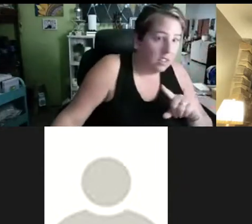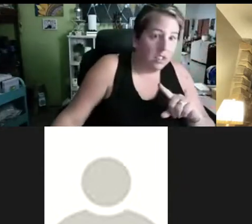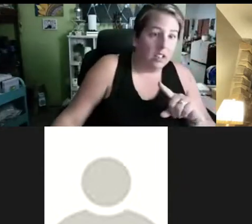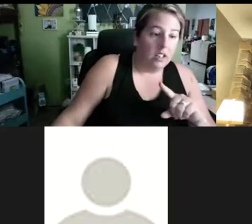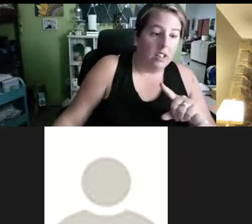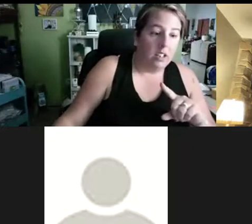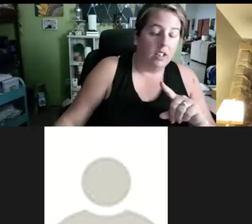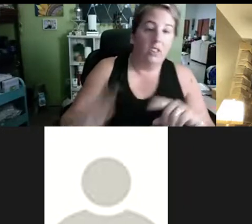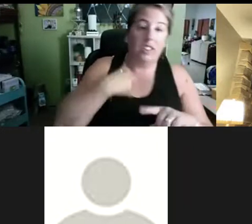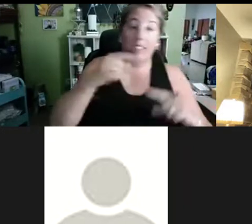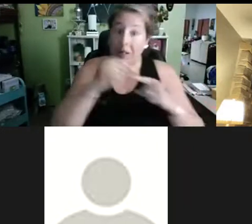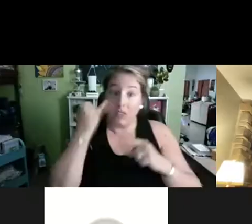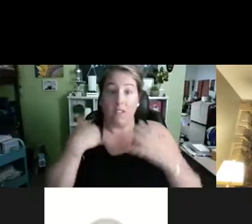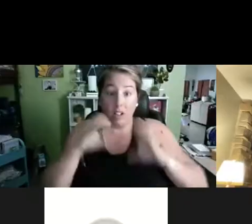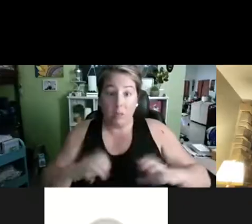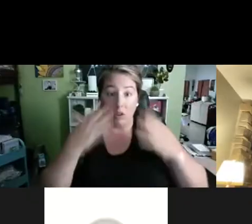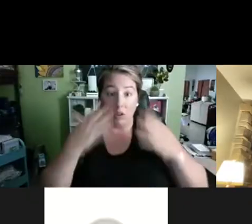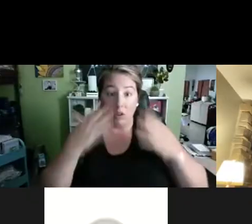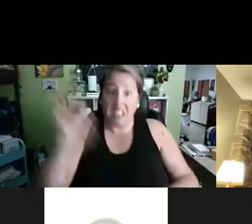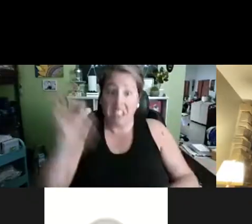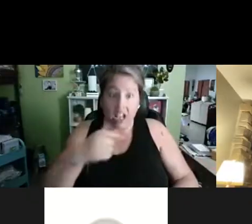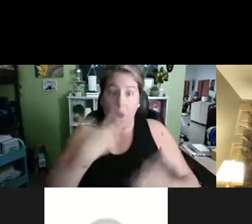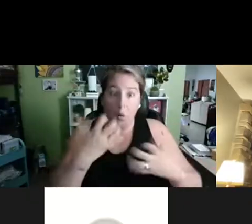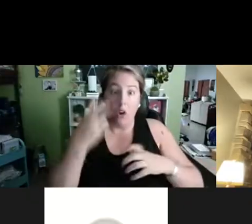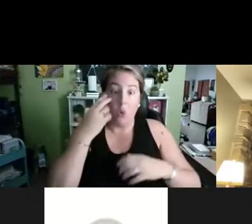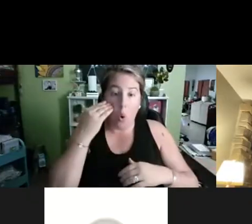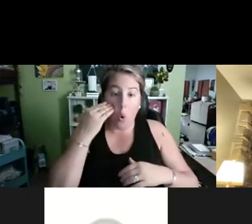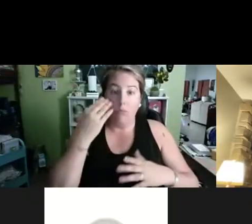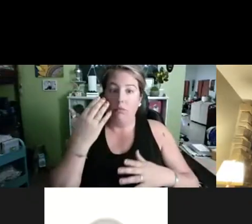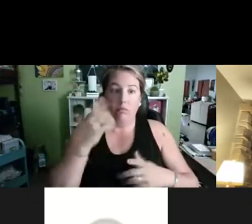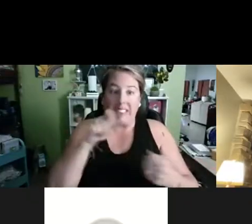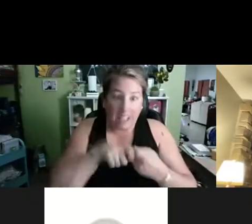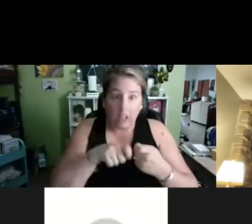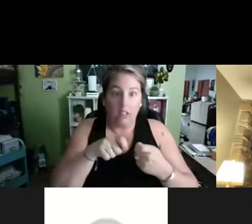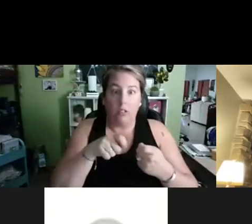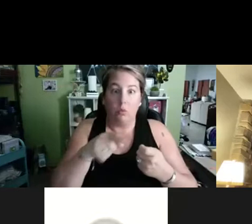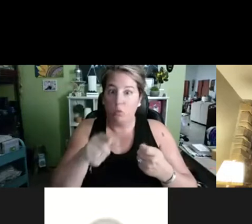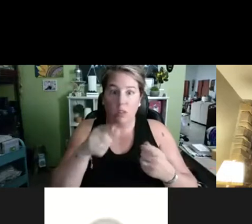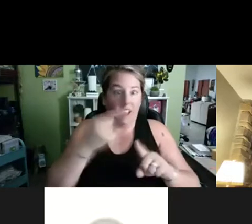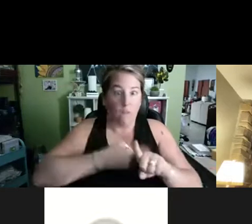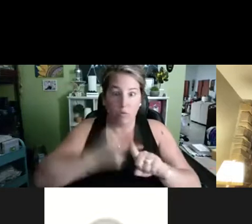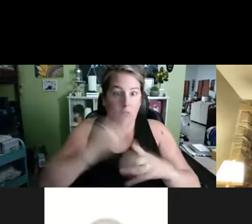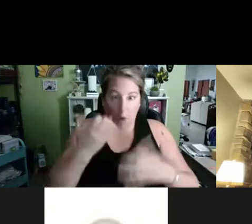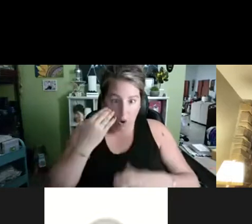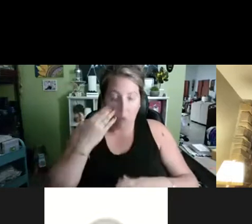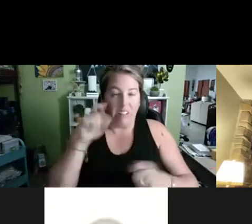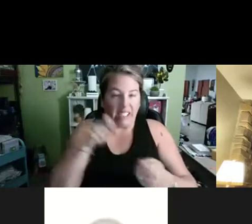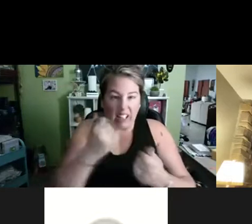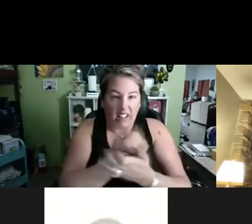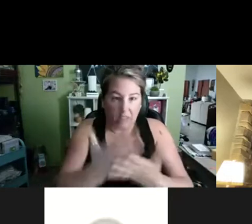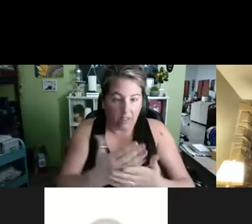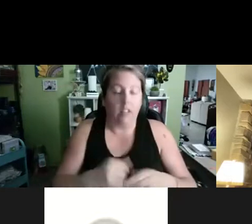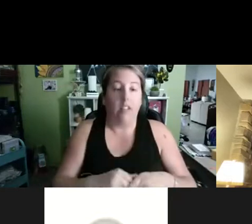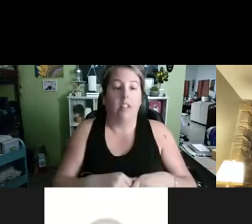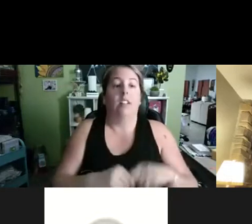already have customers that have said, yes, I want to know exactly what you're coming out every week.